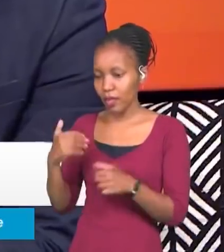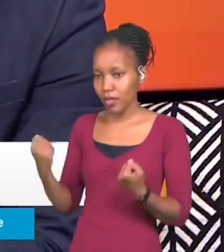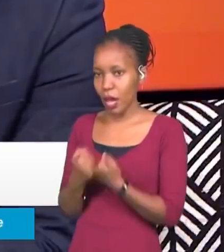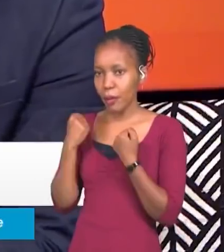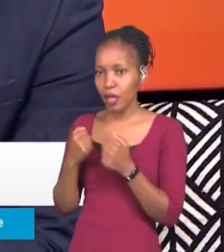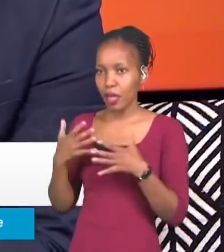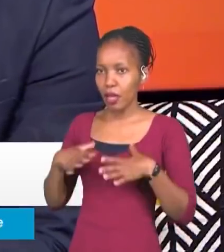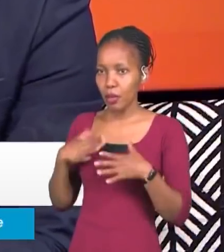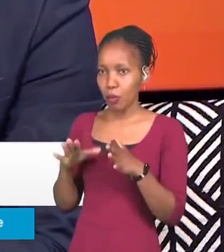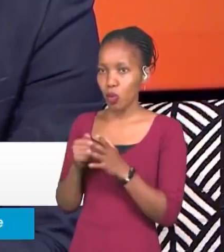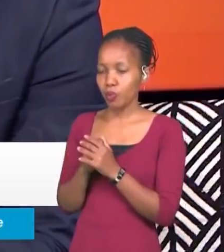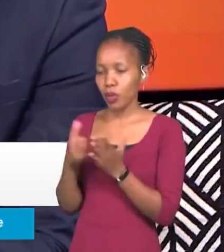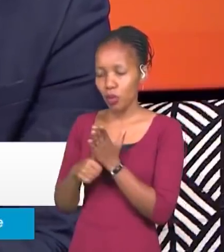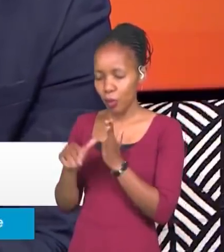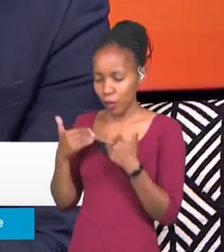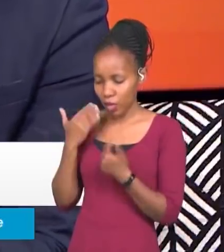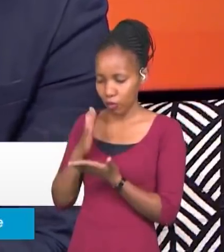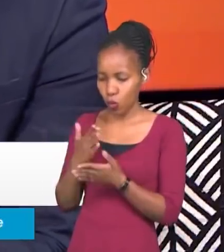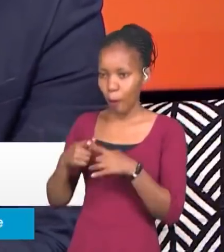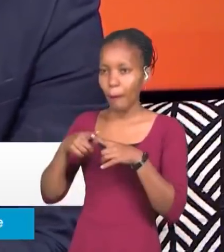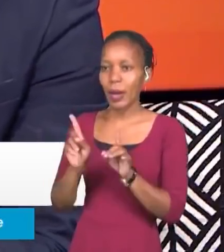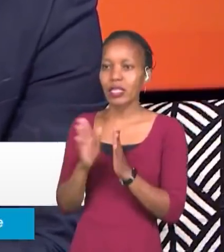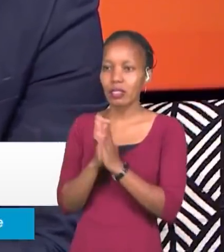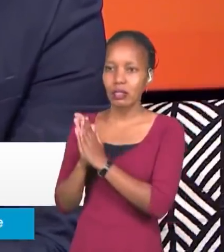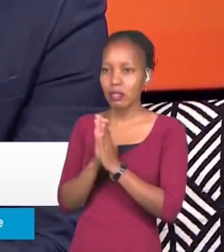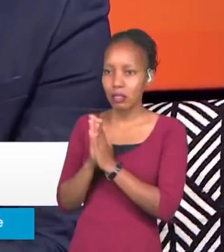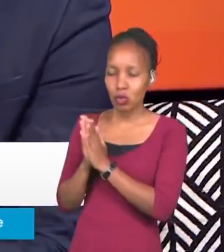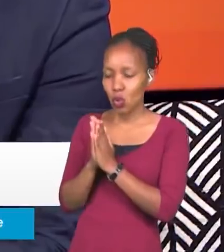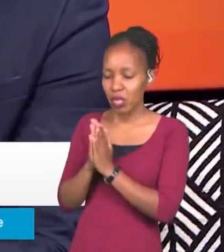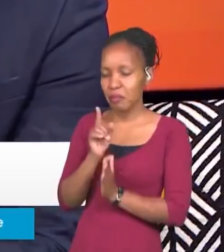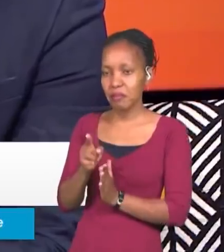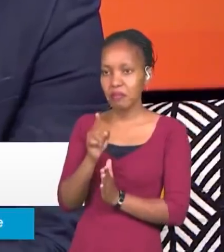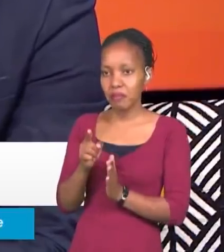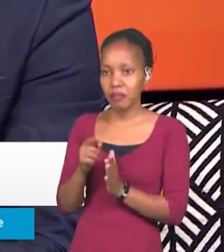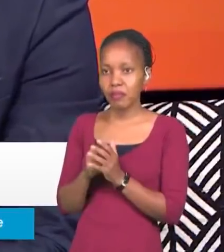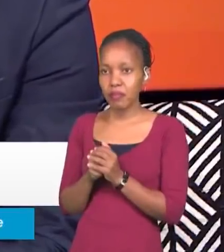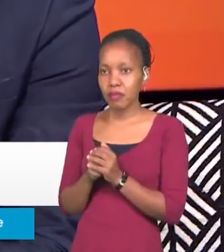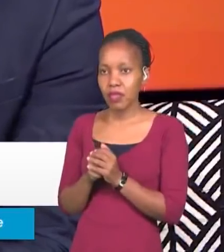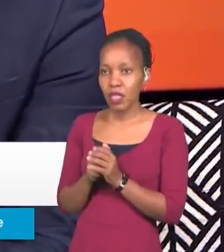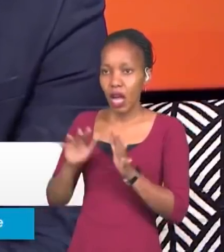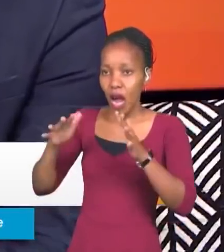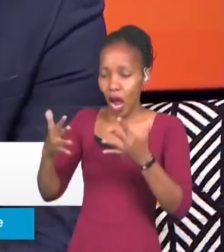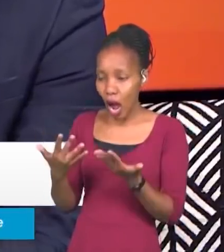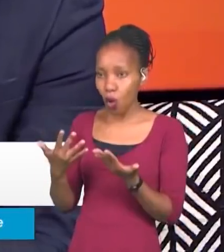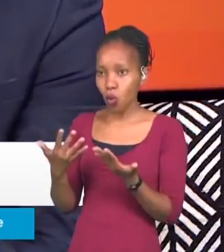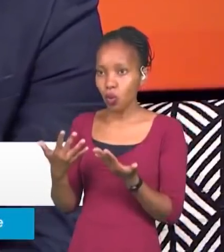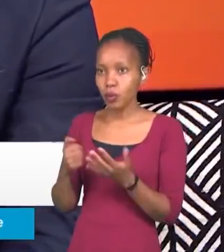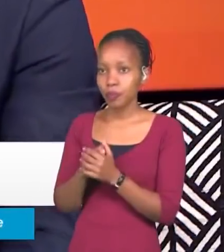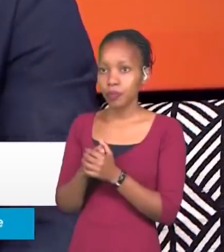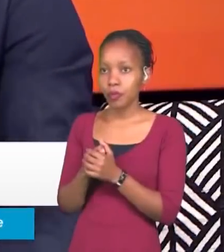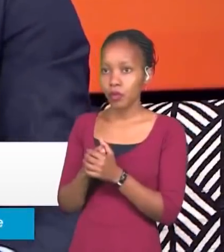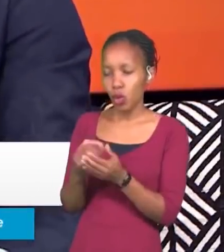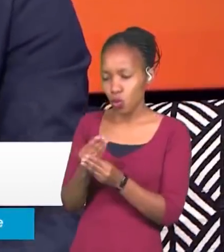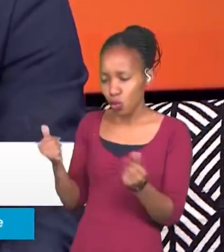Yes. People are going through so many problems. Yes. But the story of resilience, just to now maneuver through this